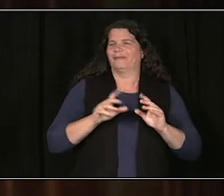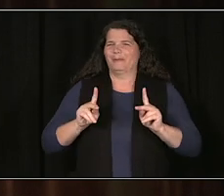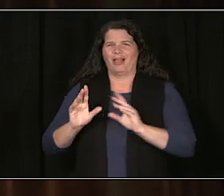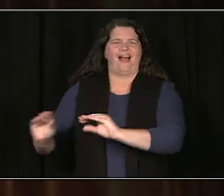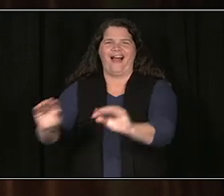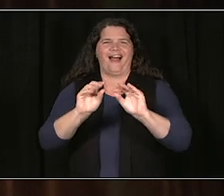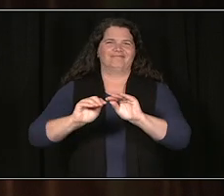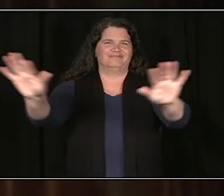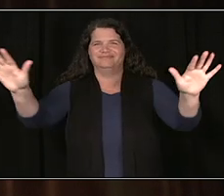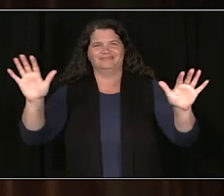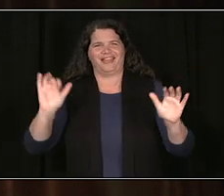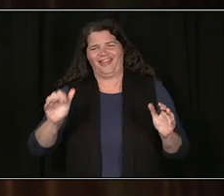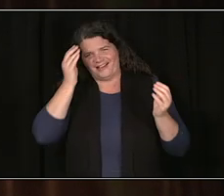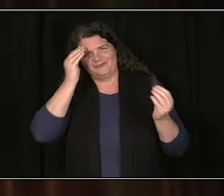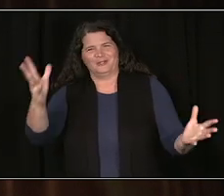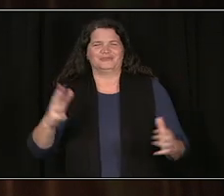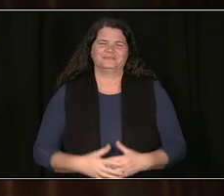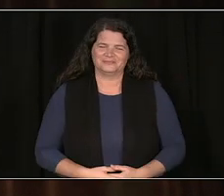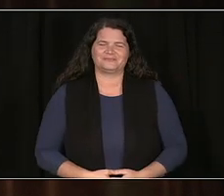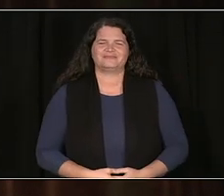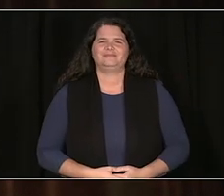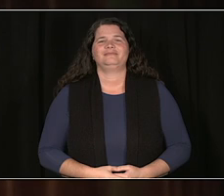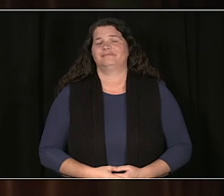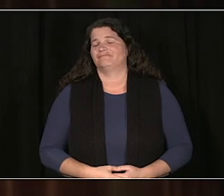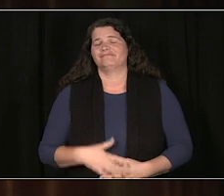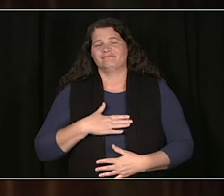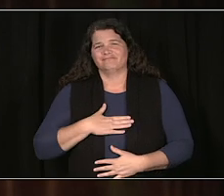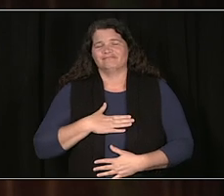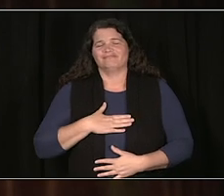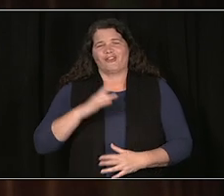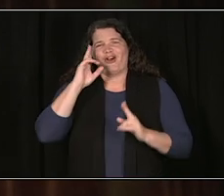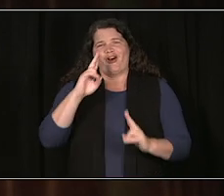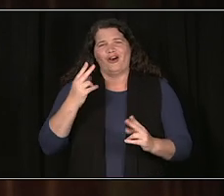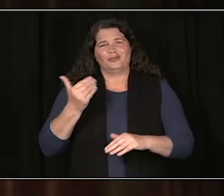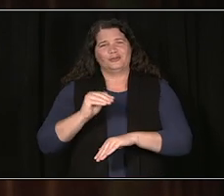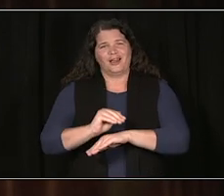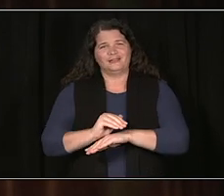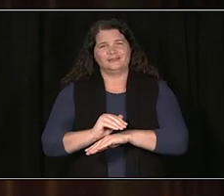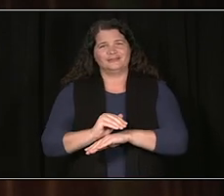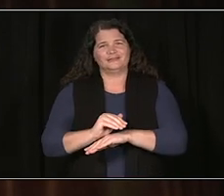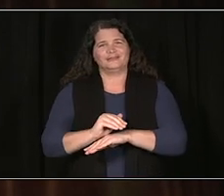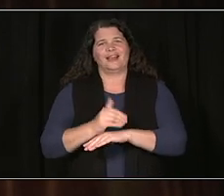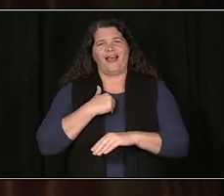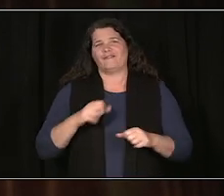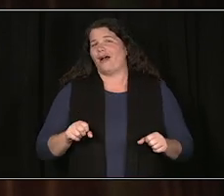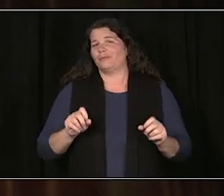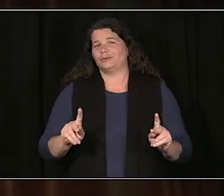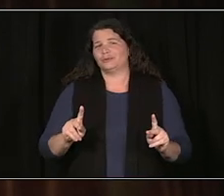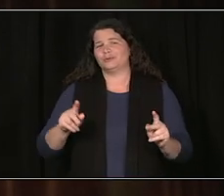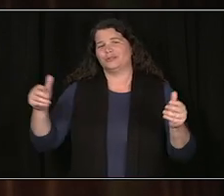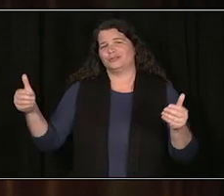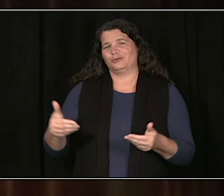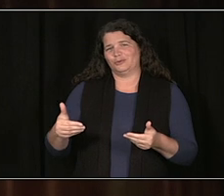that. I am so honored tonight to have the opportunity to introduce the